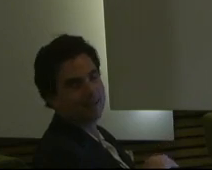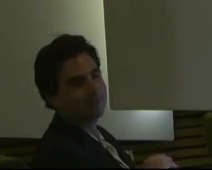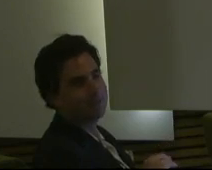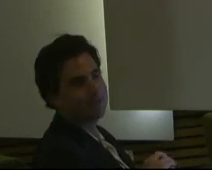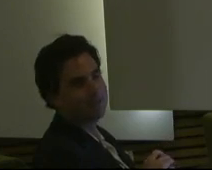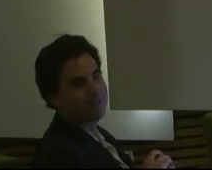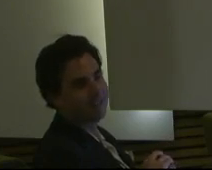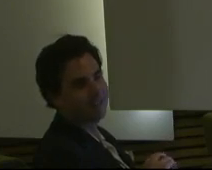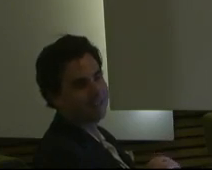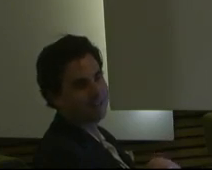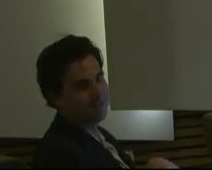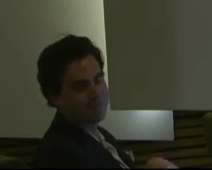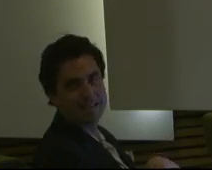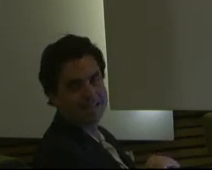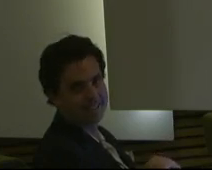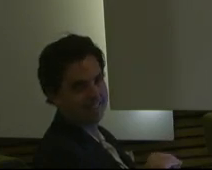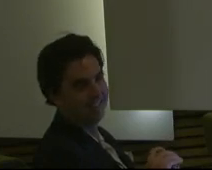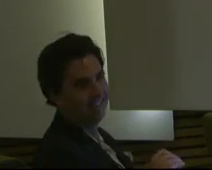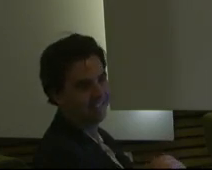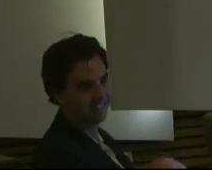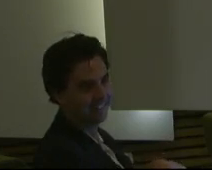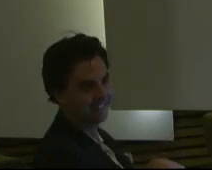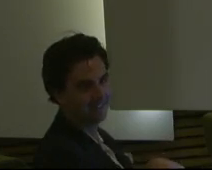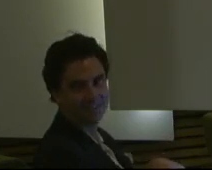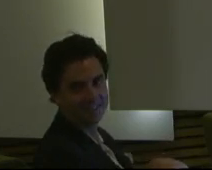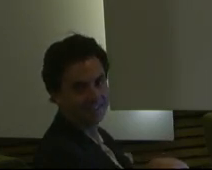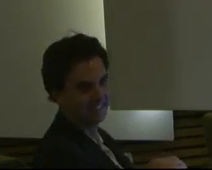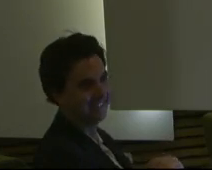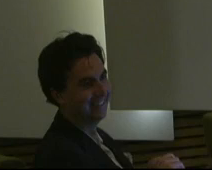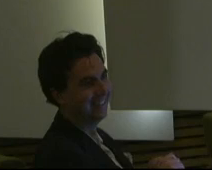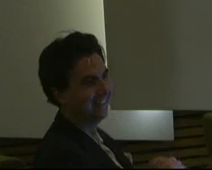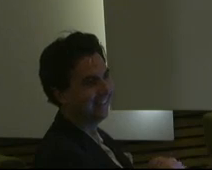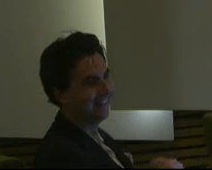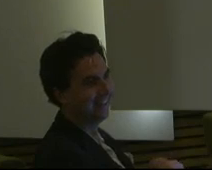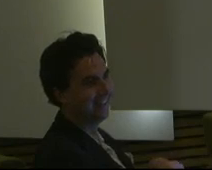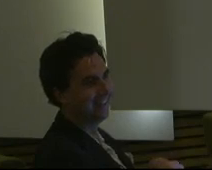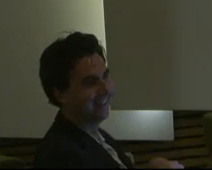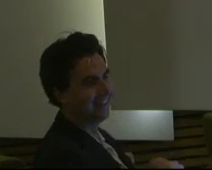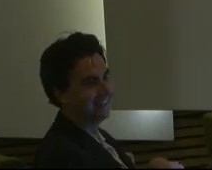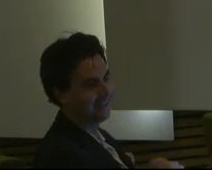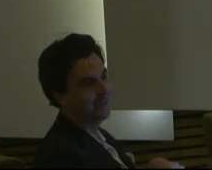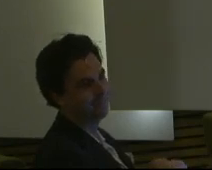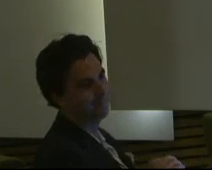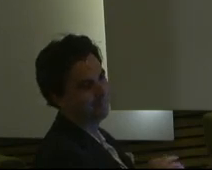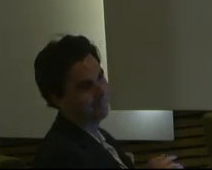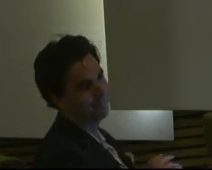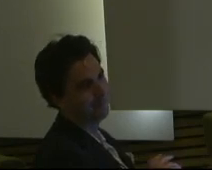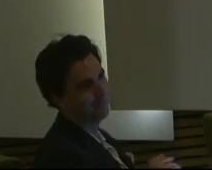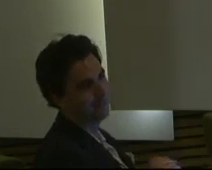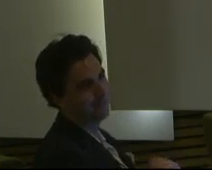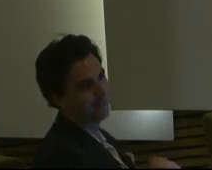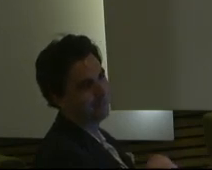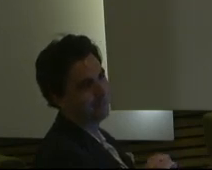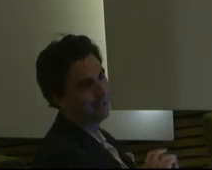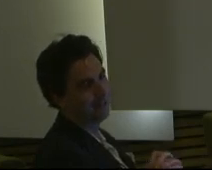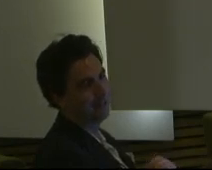people older than 65. Dr. Snee says the 2 nurses acted in line with DHB policy, and there's only